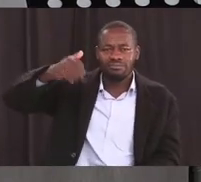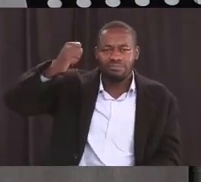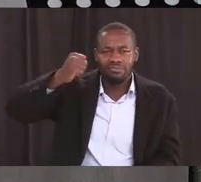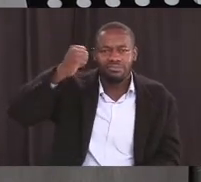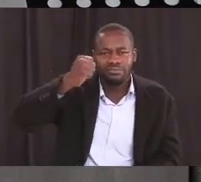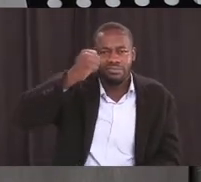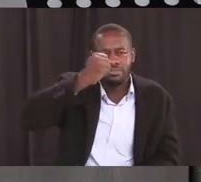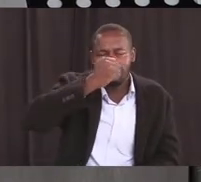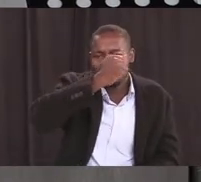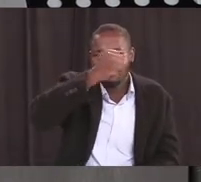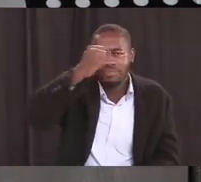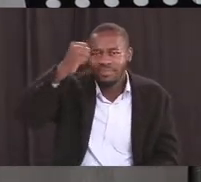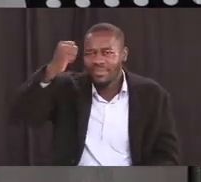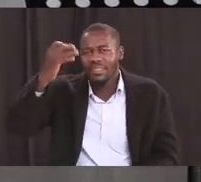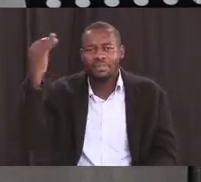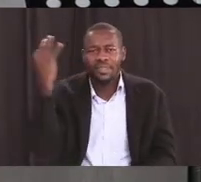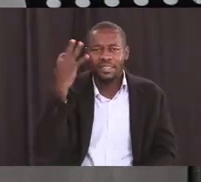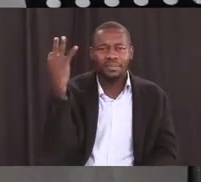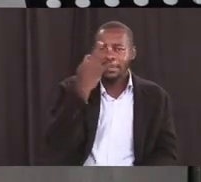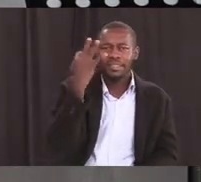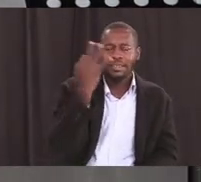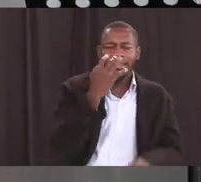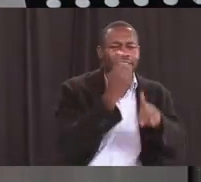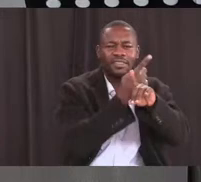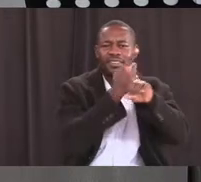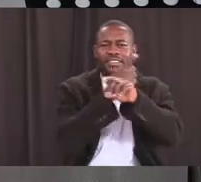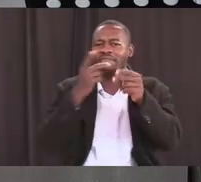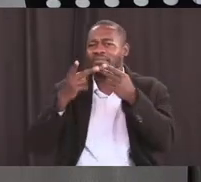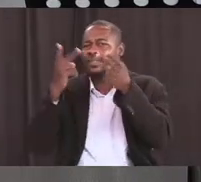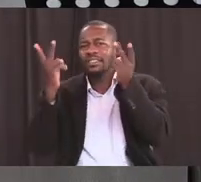with the Holy Spirit. But then something